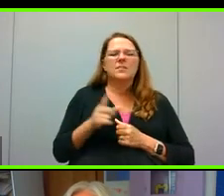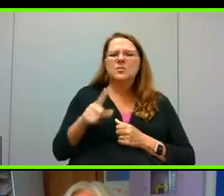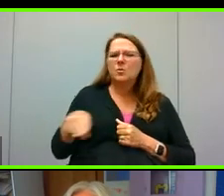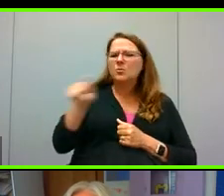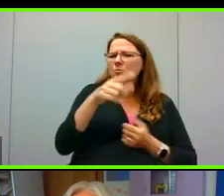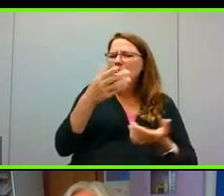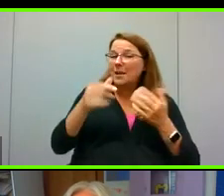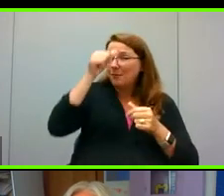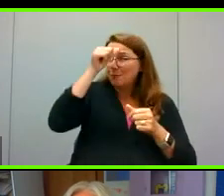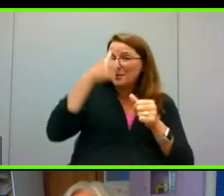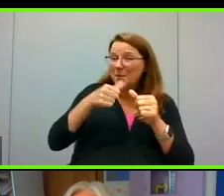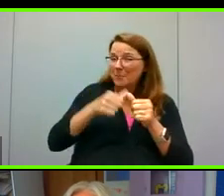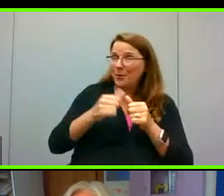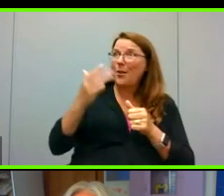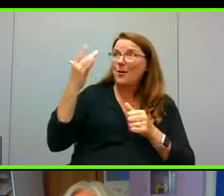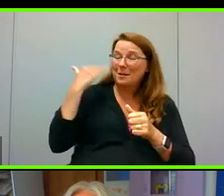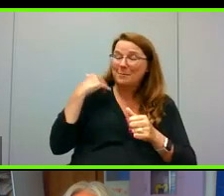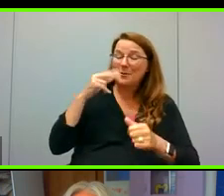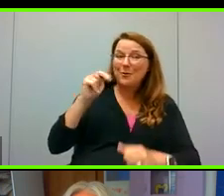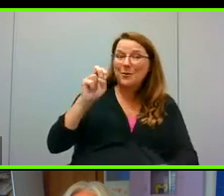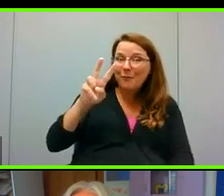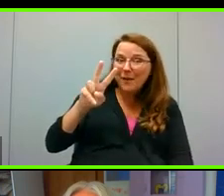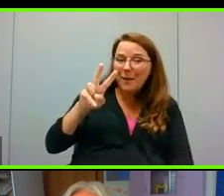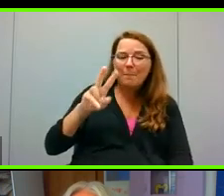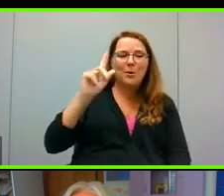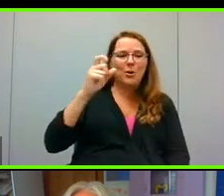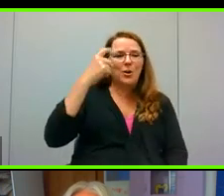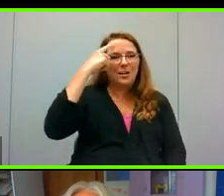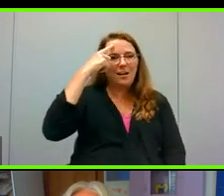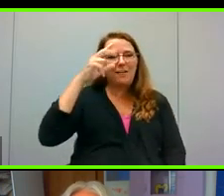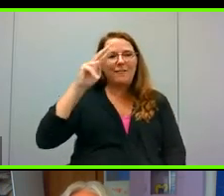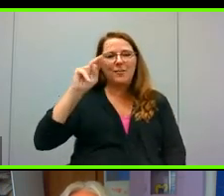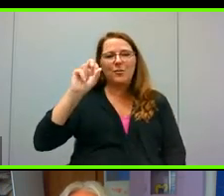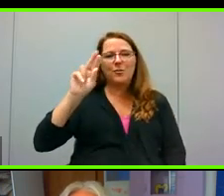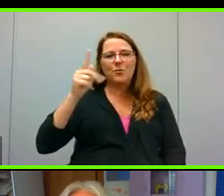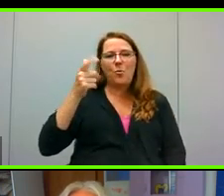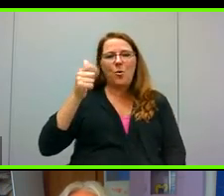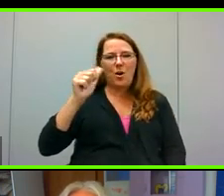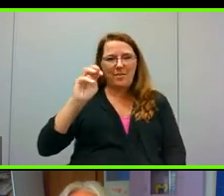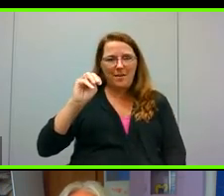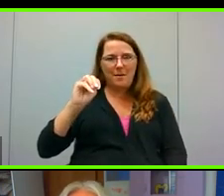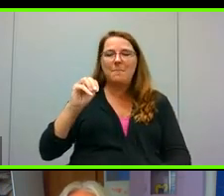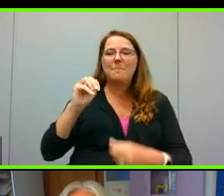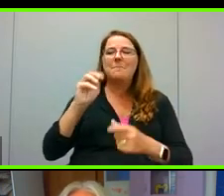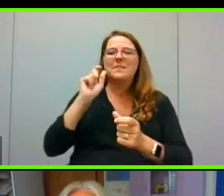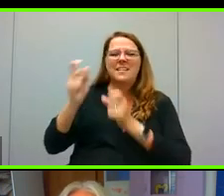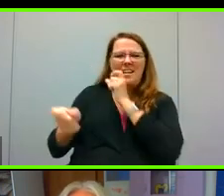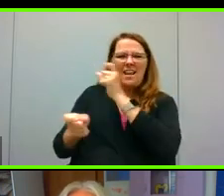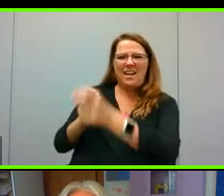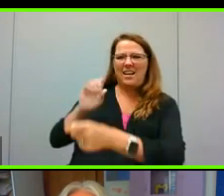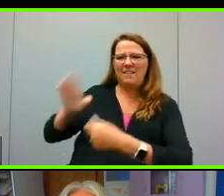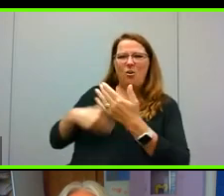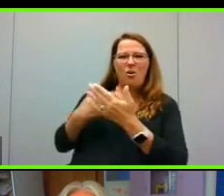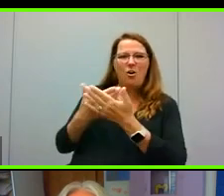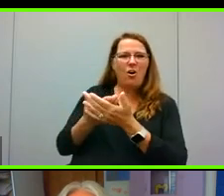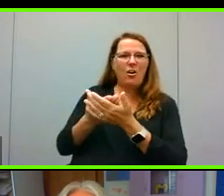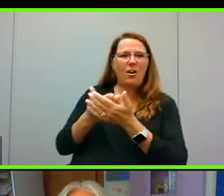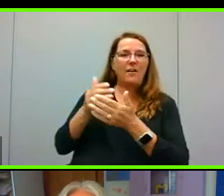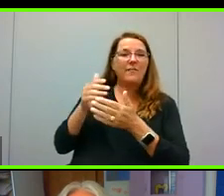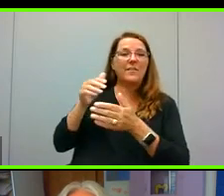awfully long ago, back in November, Governor Northam gave all of the state workforce agencies a